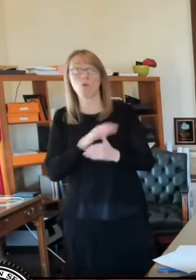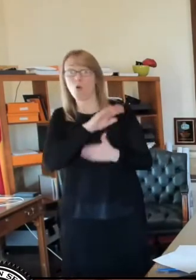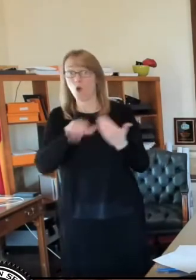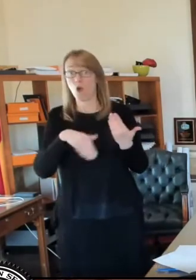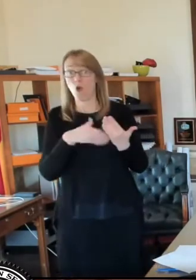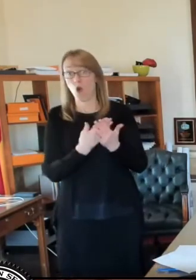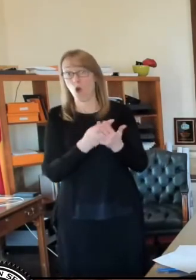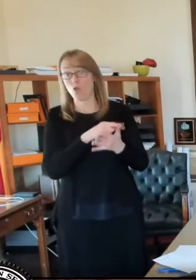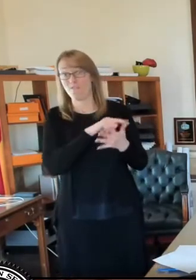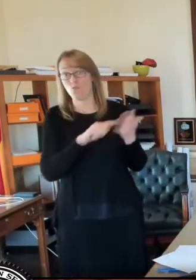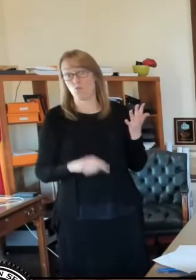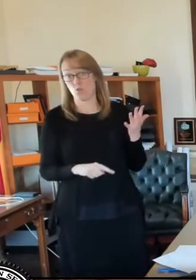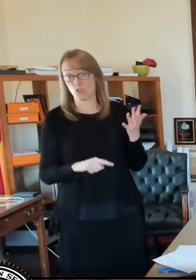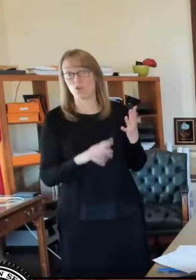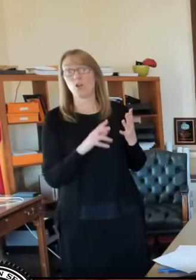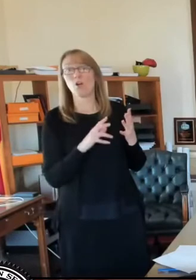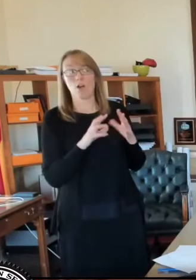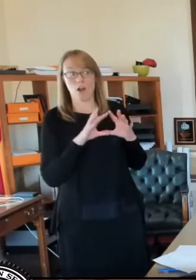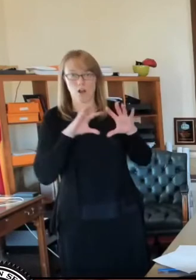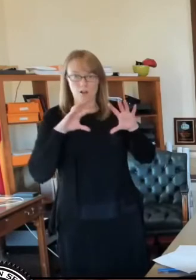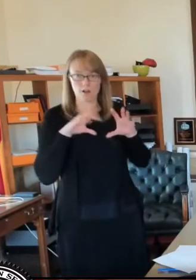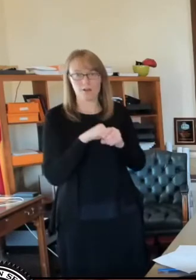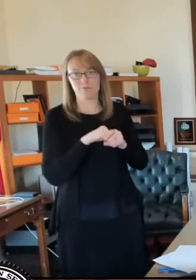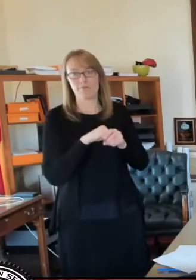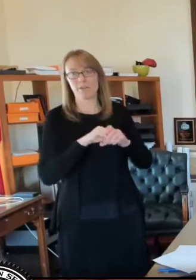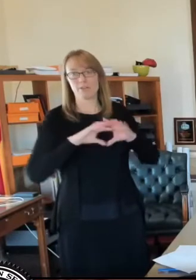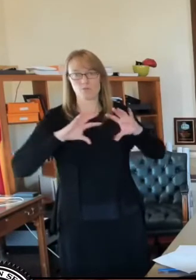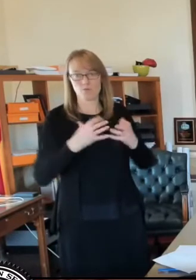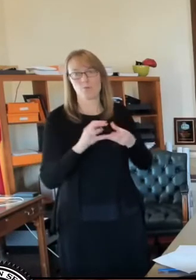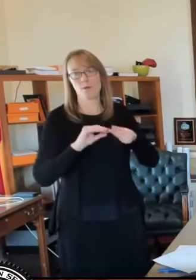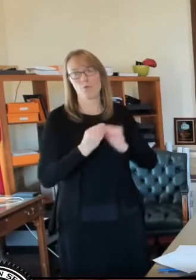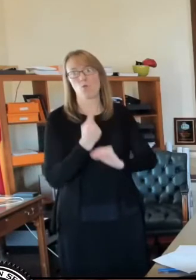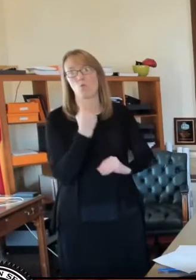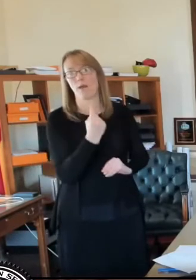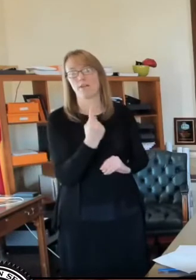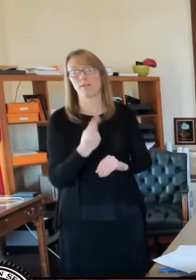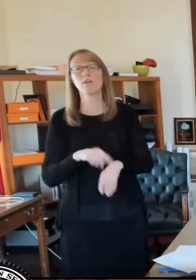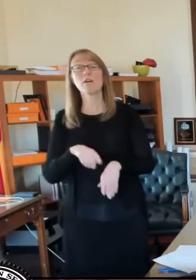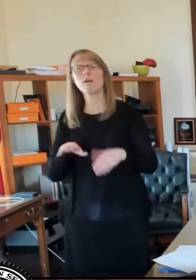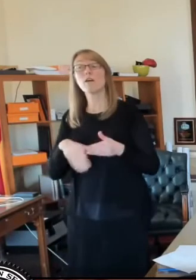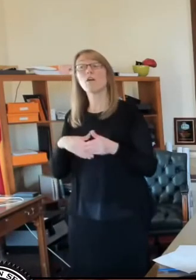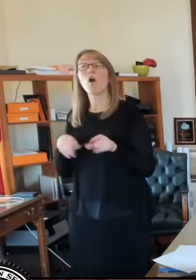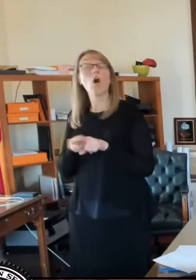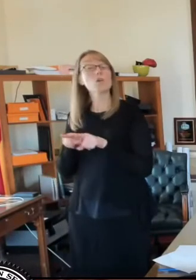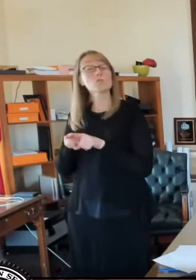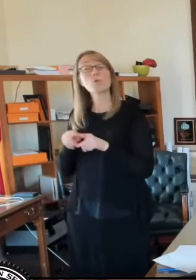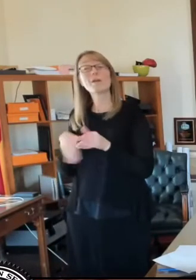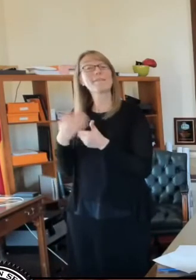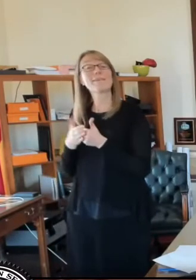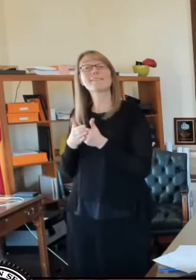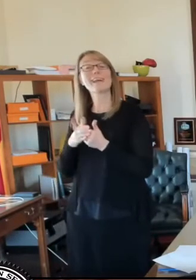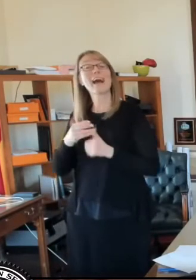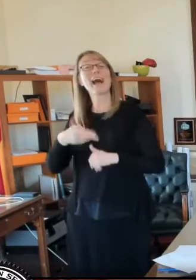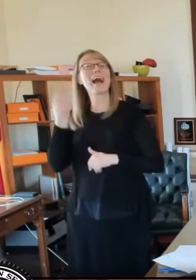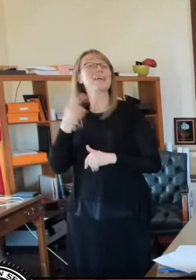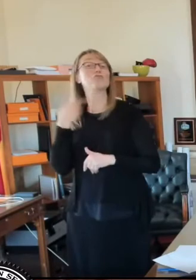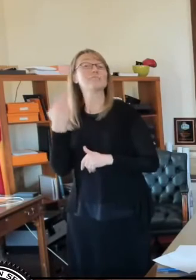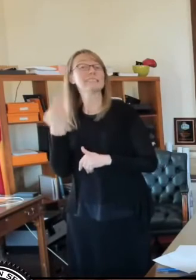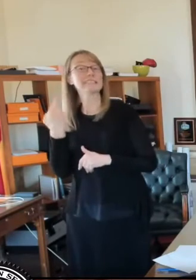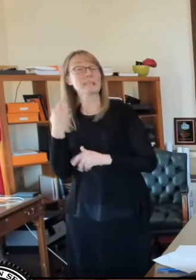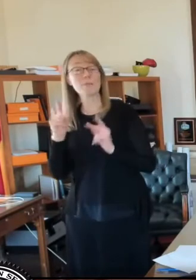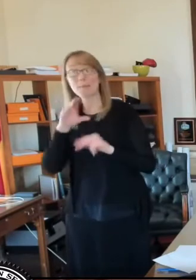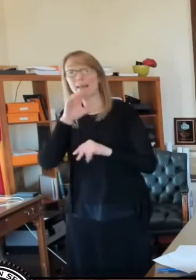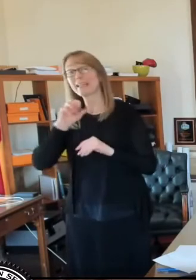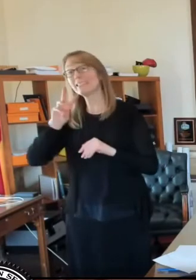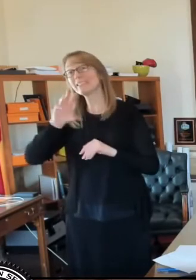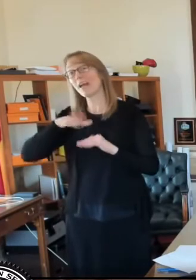is high-risk populations. So folks over 65. Folks, this says with a body mass index